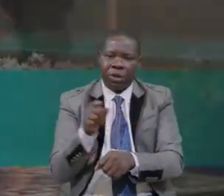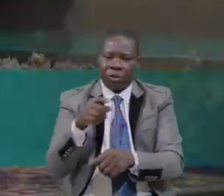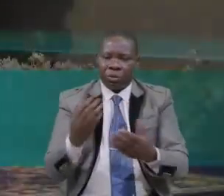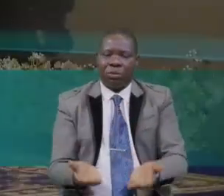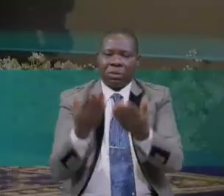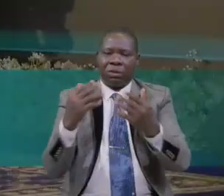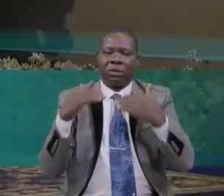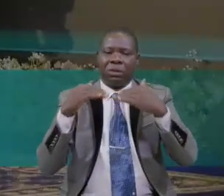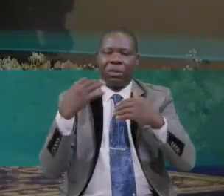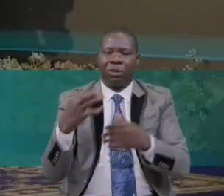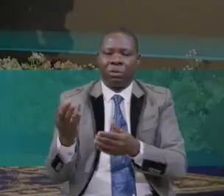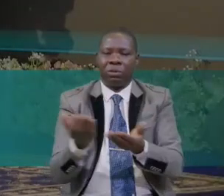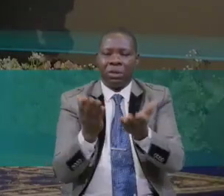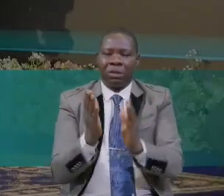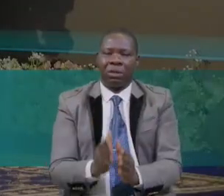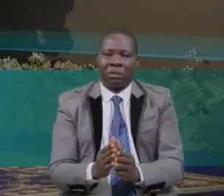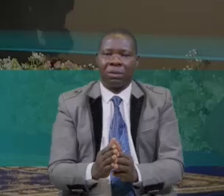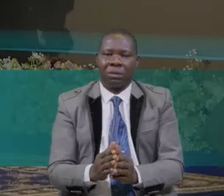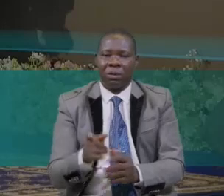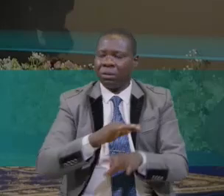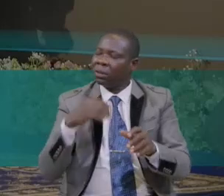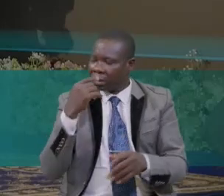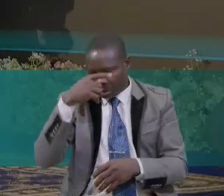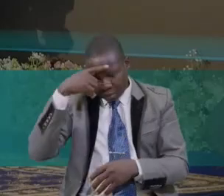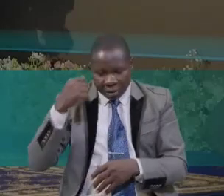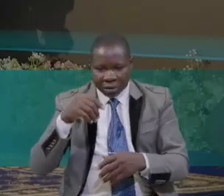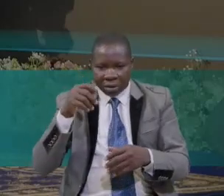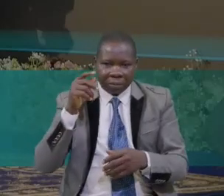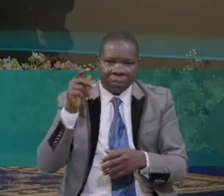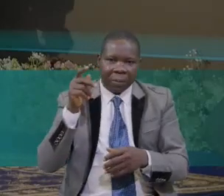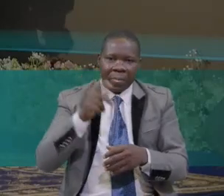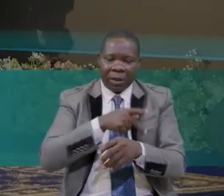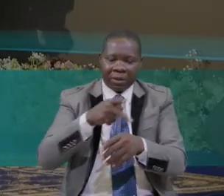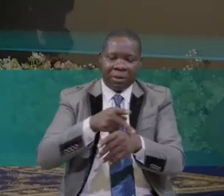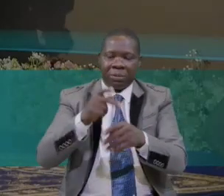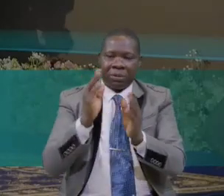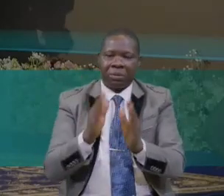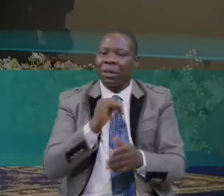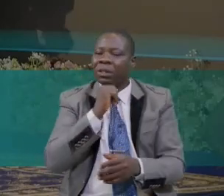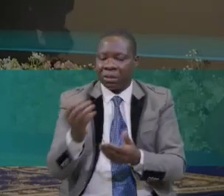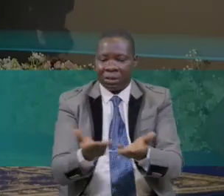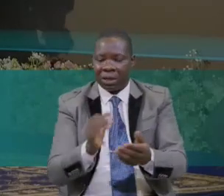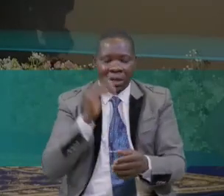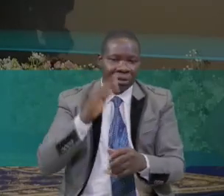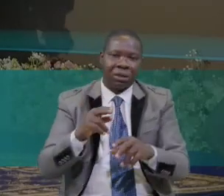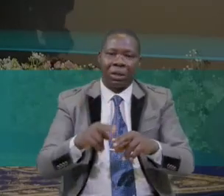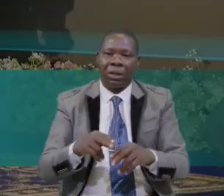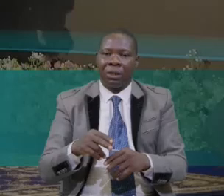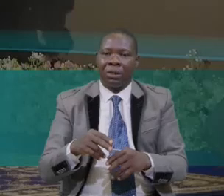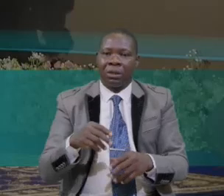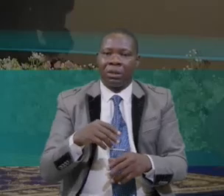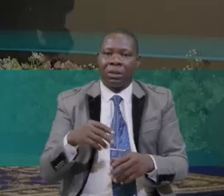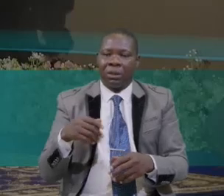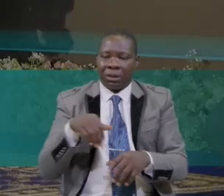your principal is not here. Am I laboring as if, like, in a place where they say, like a pharmaco, that you're doing